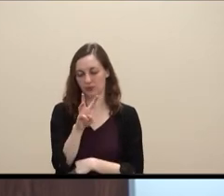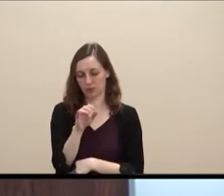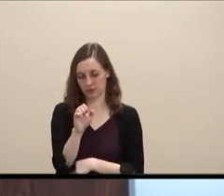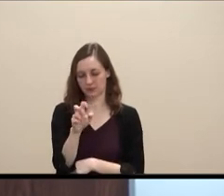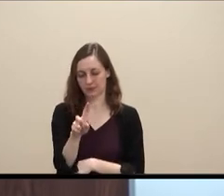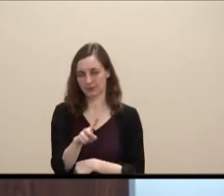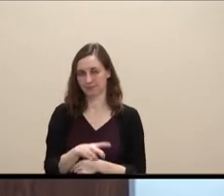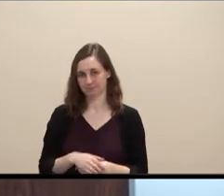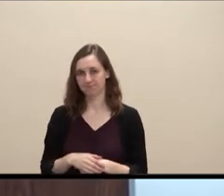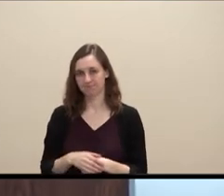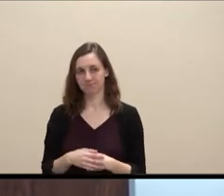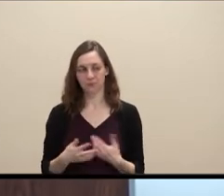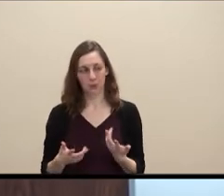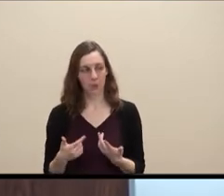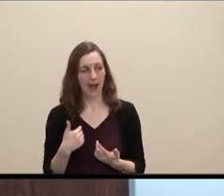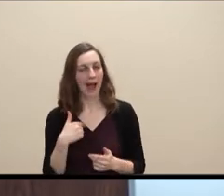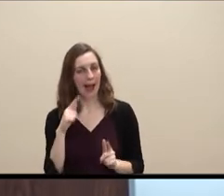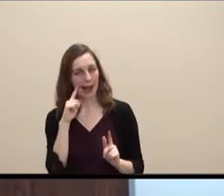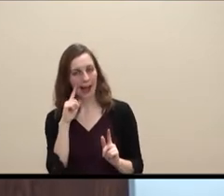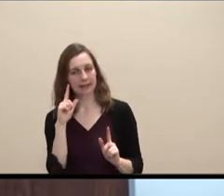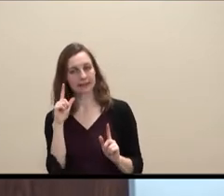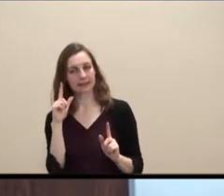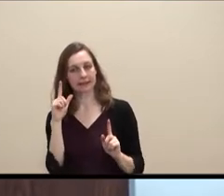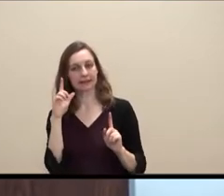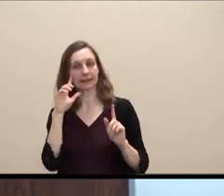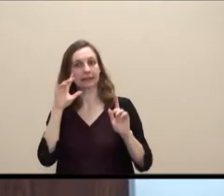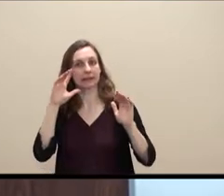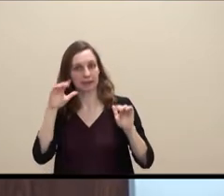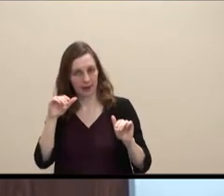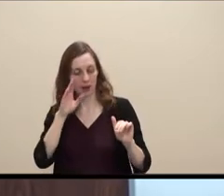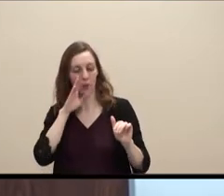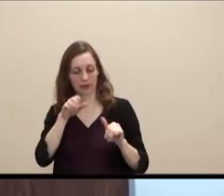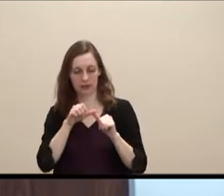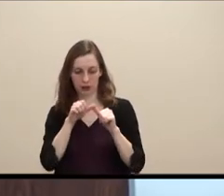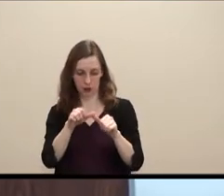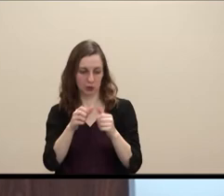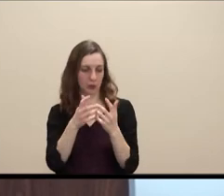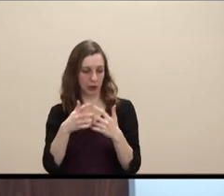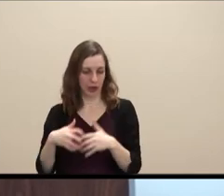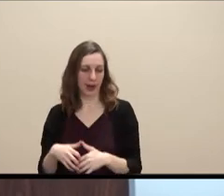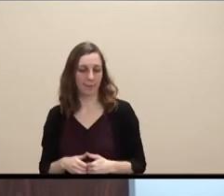so I do anticipate they will continue to work beautifully together.